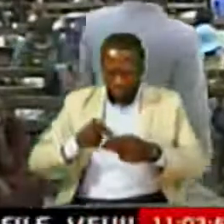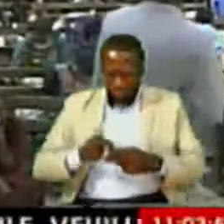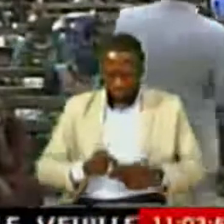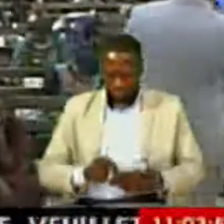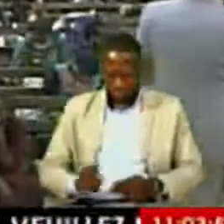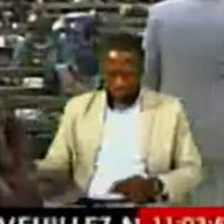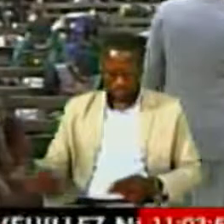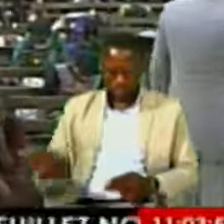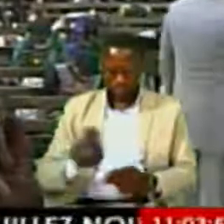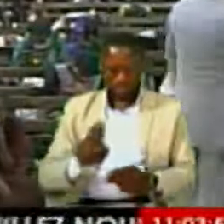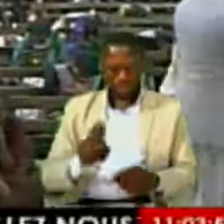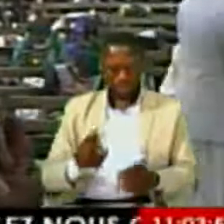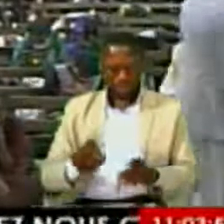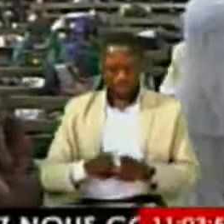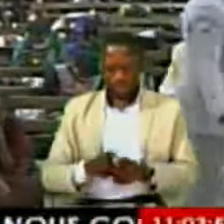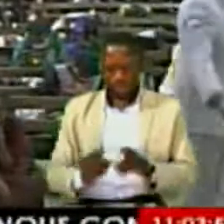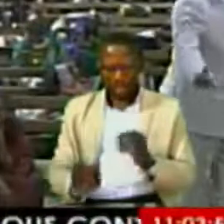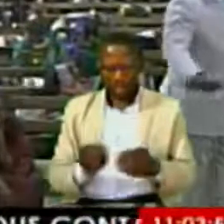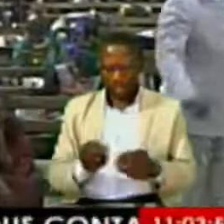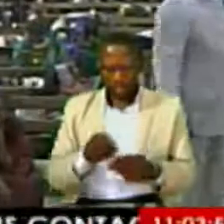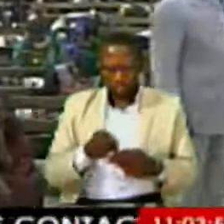Come on me whatever you have loaded.